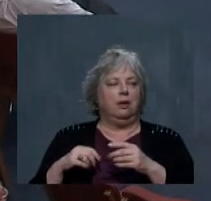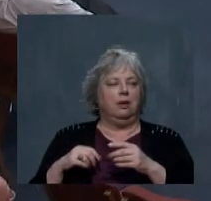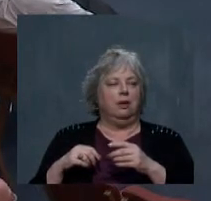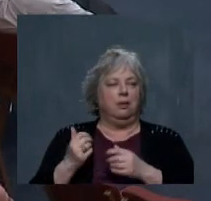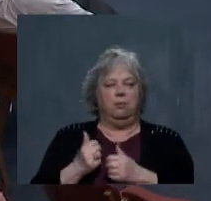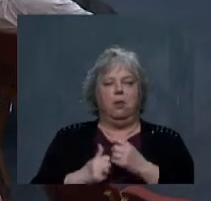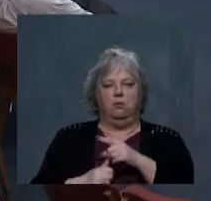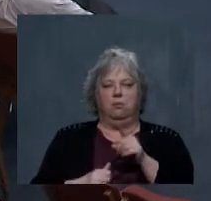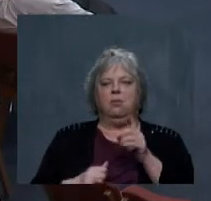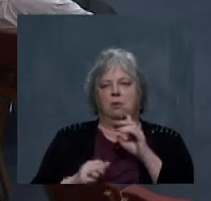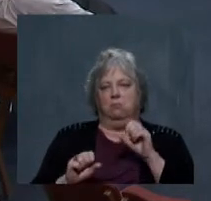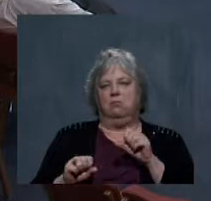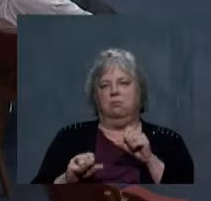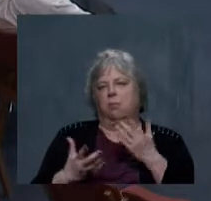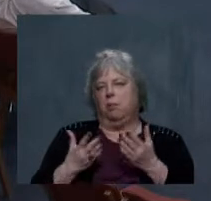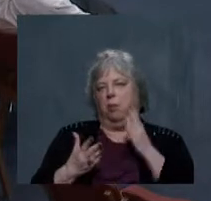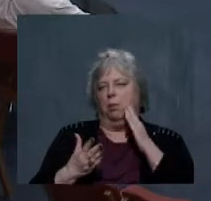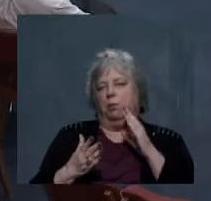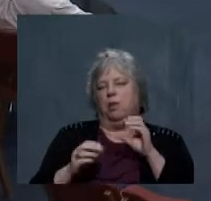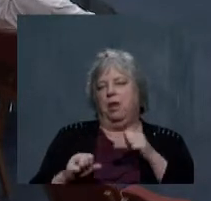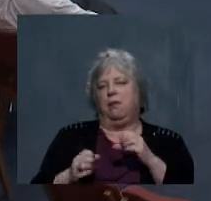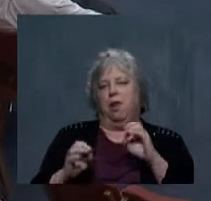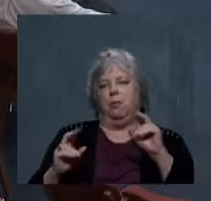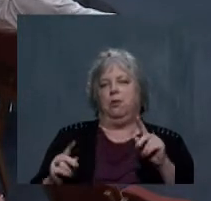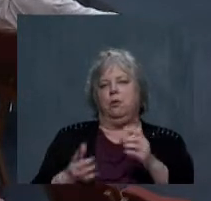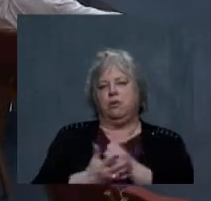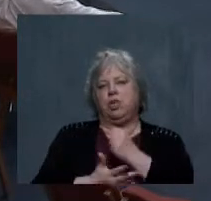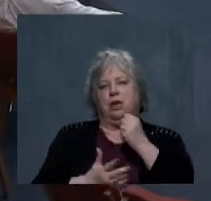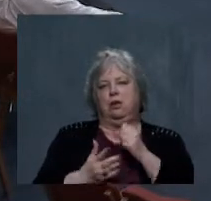Most of you will have a chance to speak.